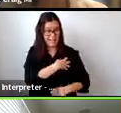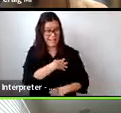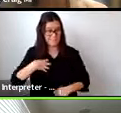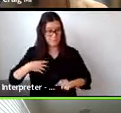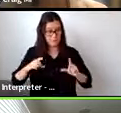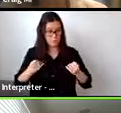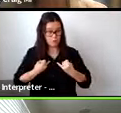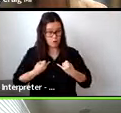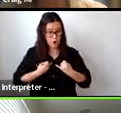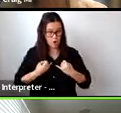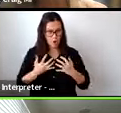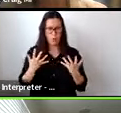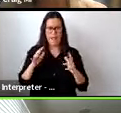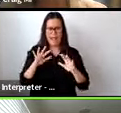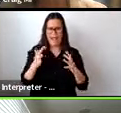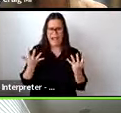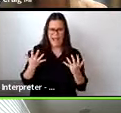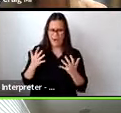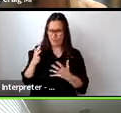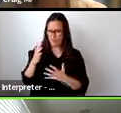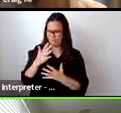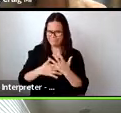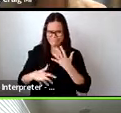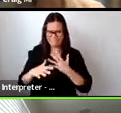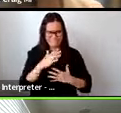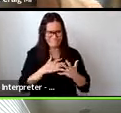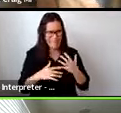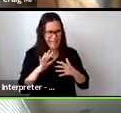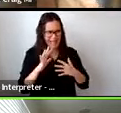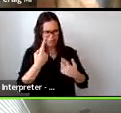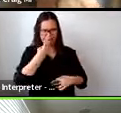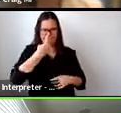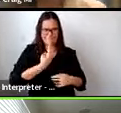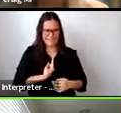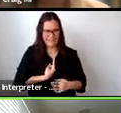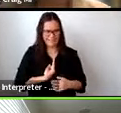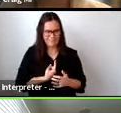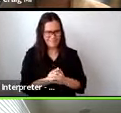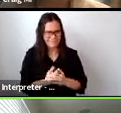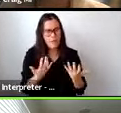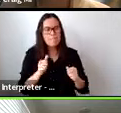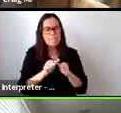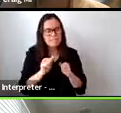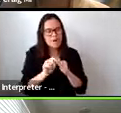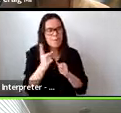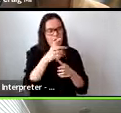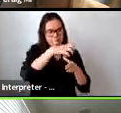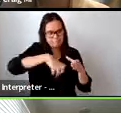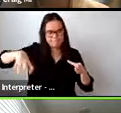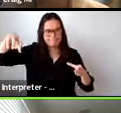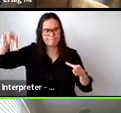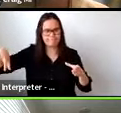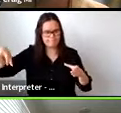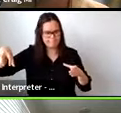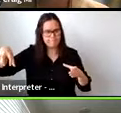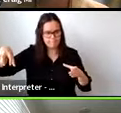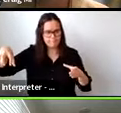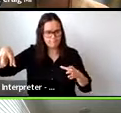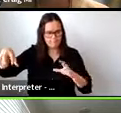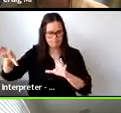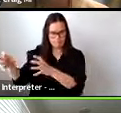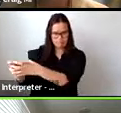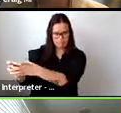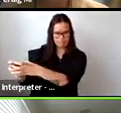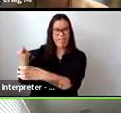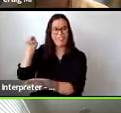on that. But unfortunately, rather than creating one enforcement body, they splintered enforcement among 3 enforcement bodies,